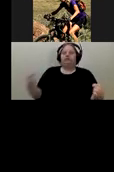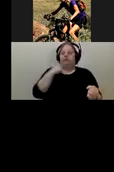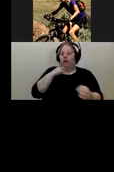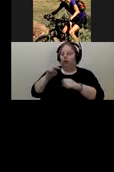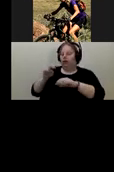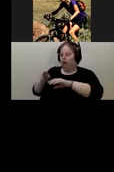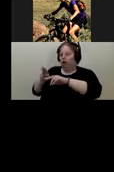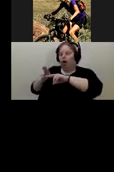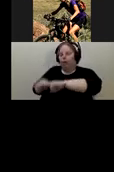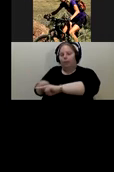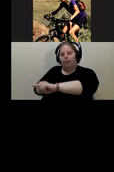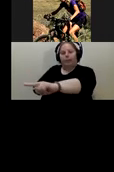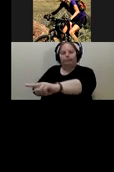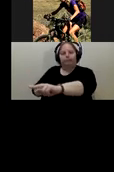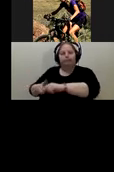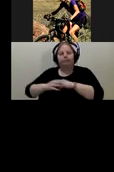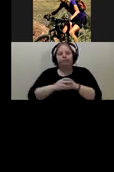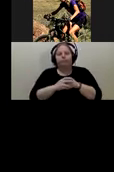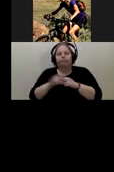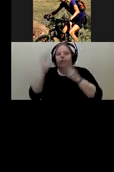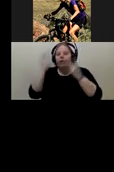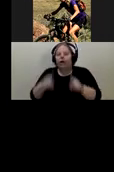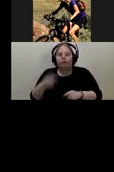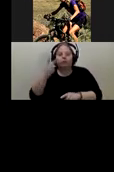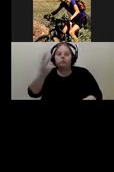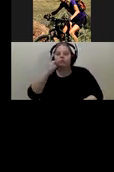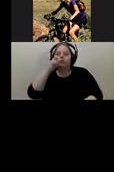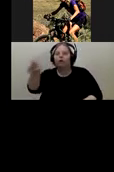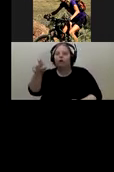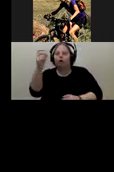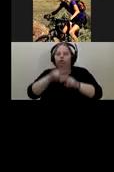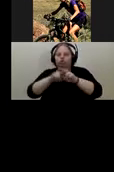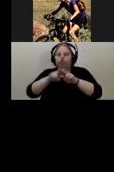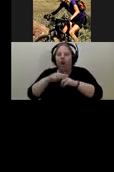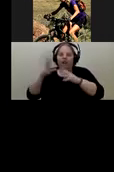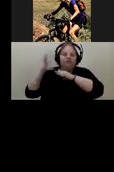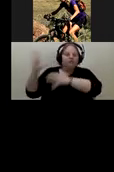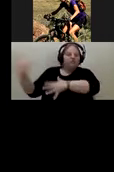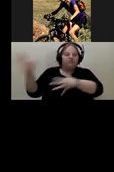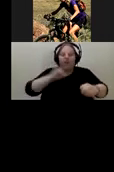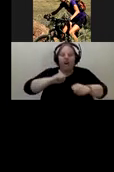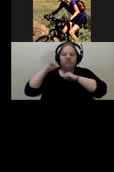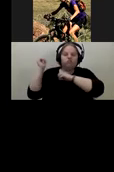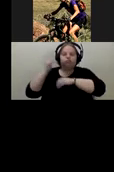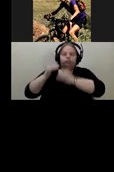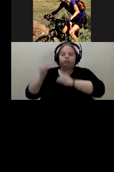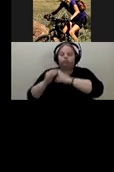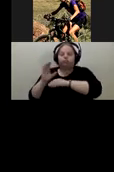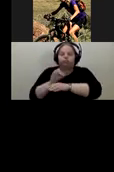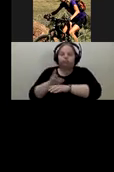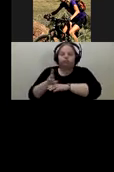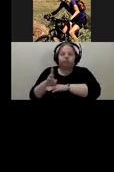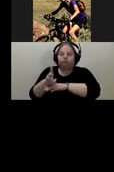next instant, you see a train hurtling toward them, out of control. There's a signal lever within your